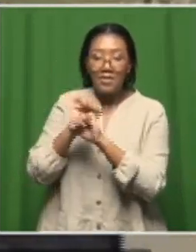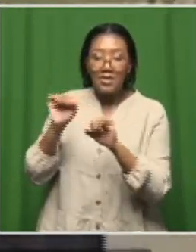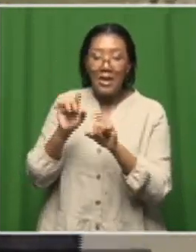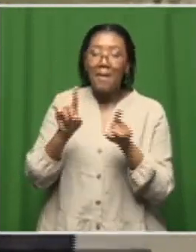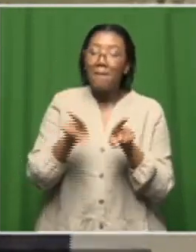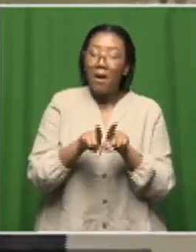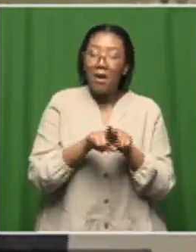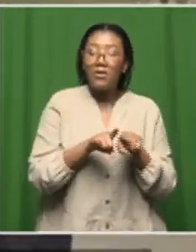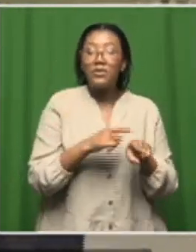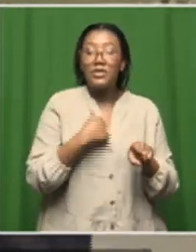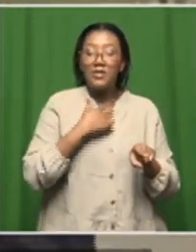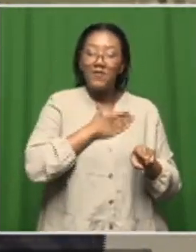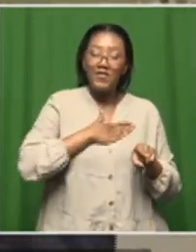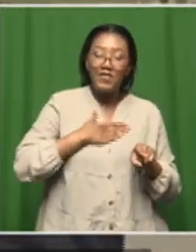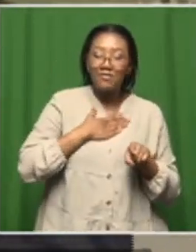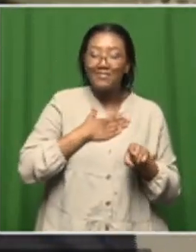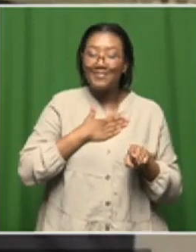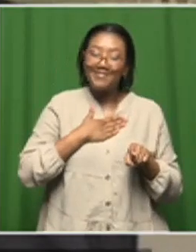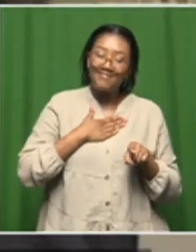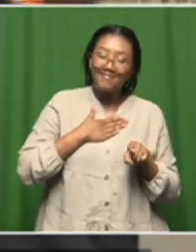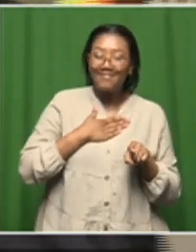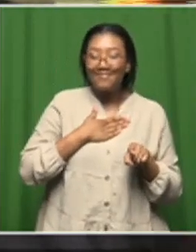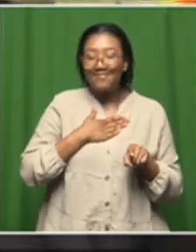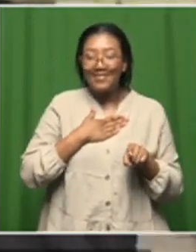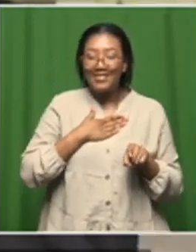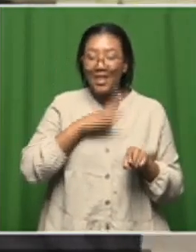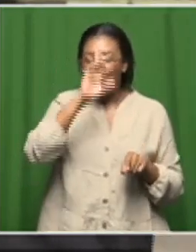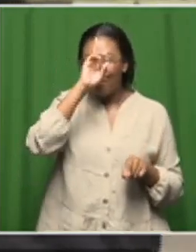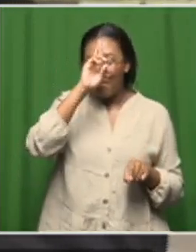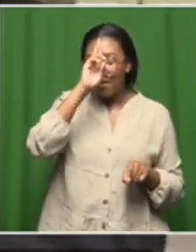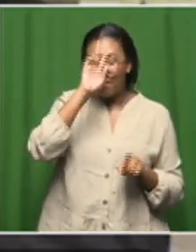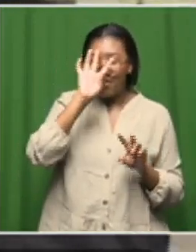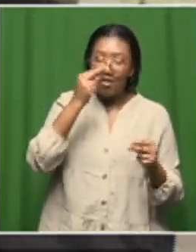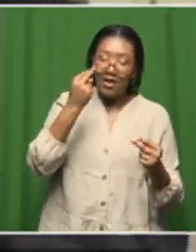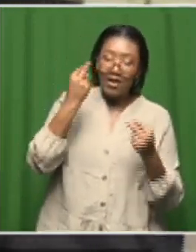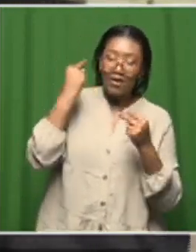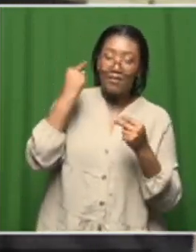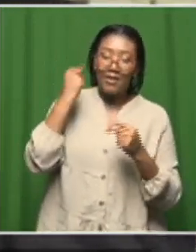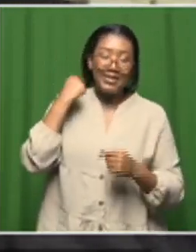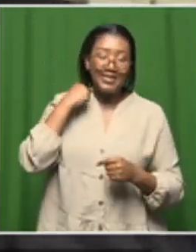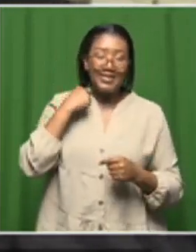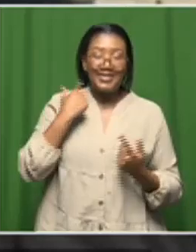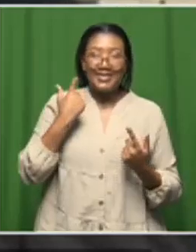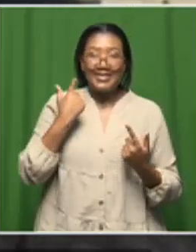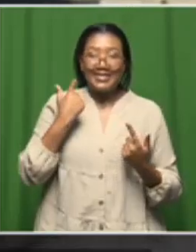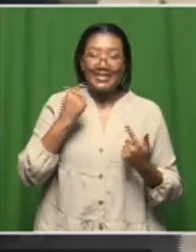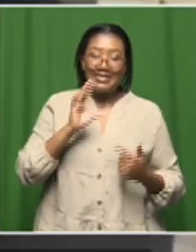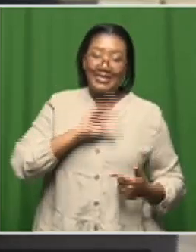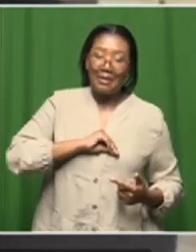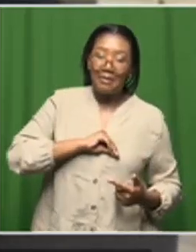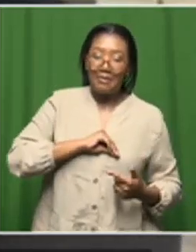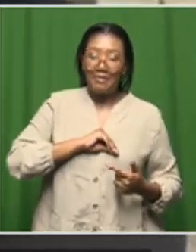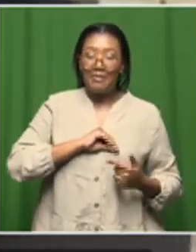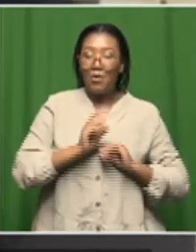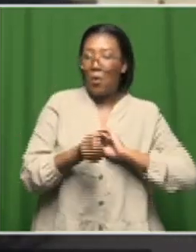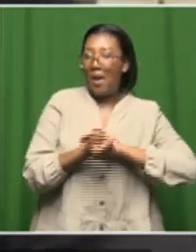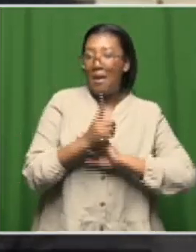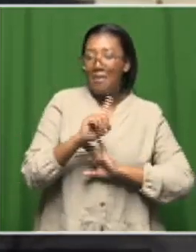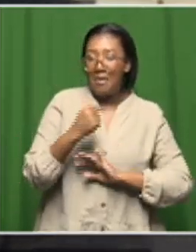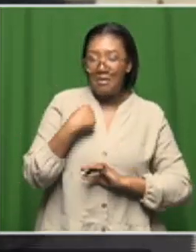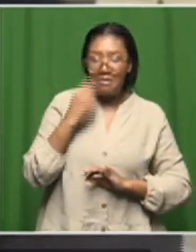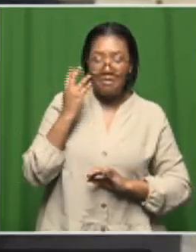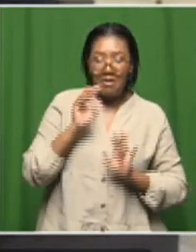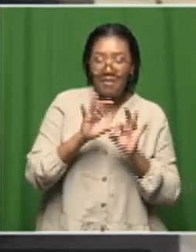same time, it brings back those sad memories about what happened to their loved ones,